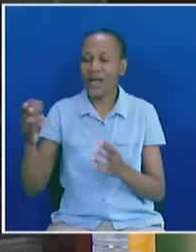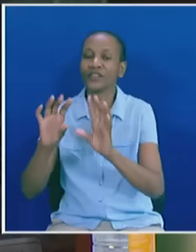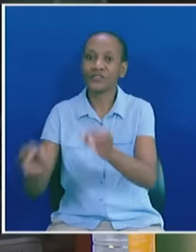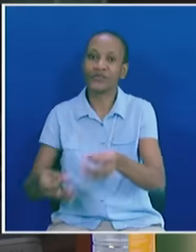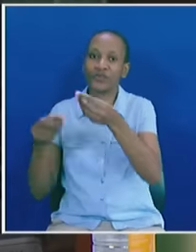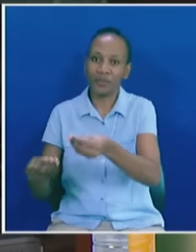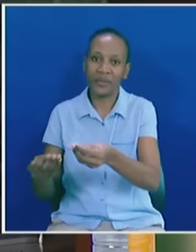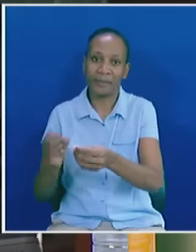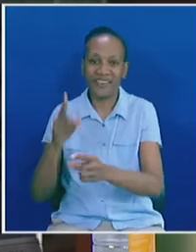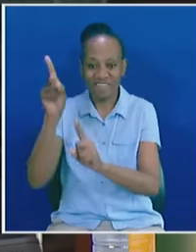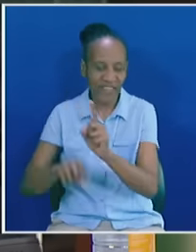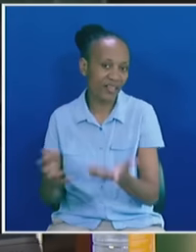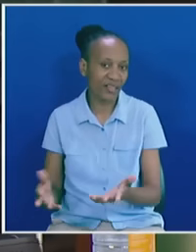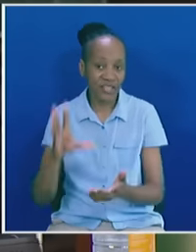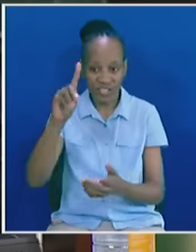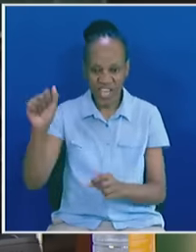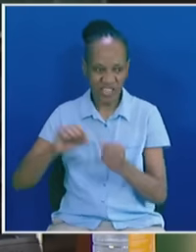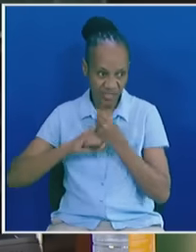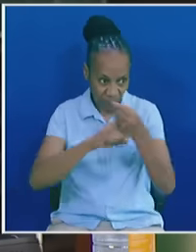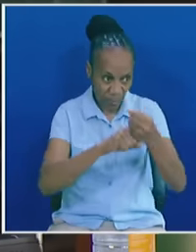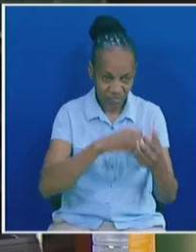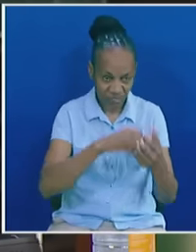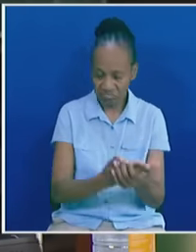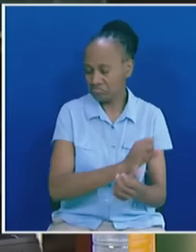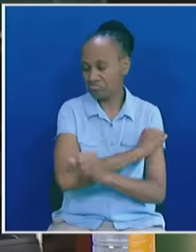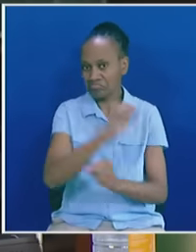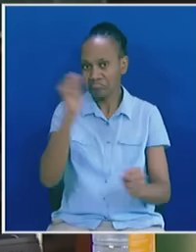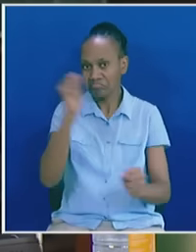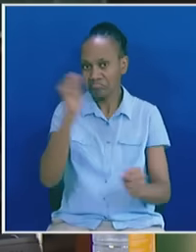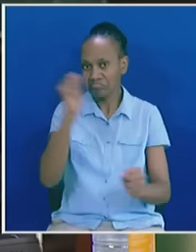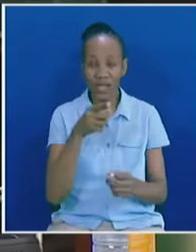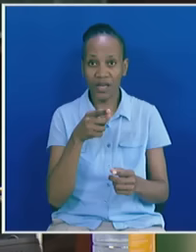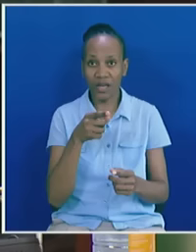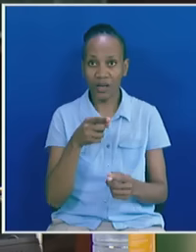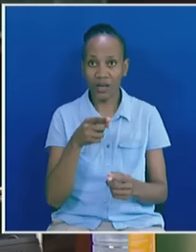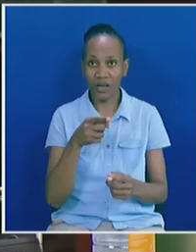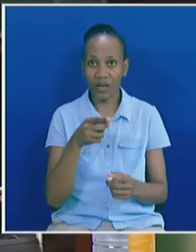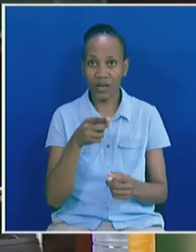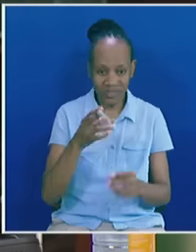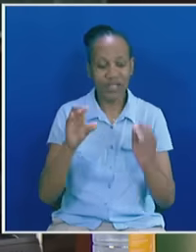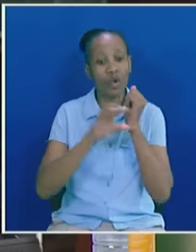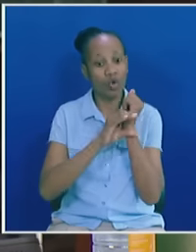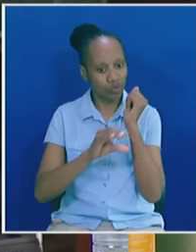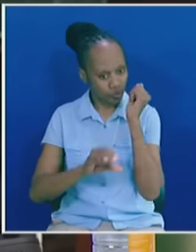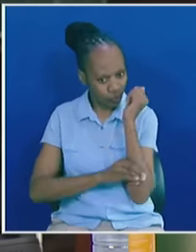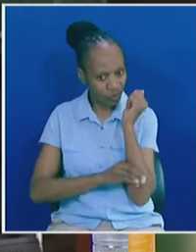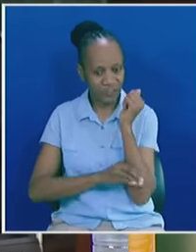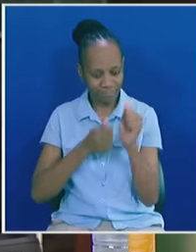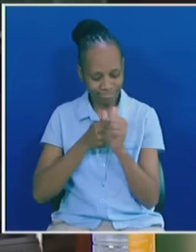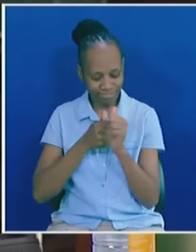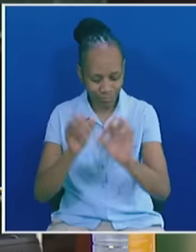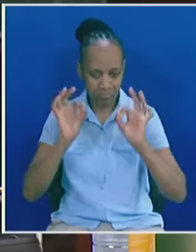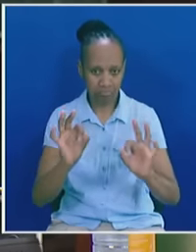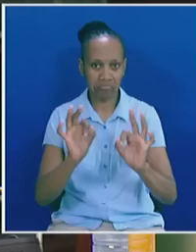not support a campaign to credit NGOs whose bona fide task it is to ensure that a hard-fought constitutional democracy prevails. Nor